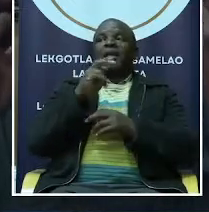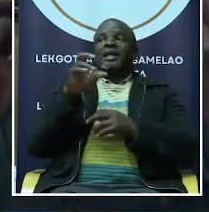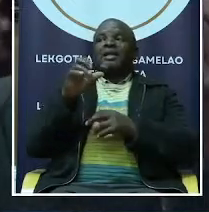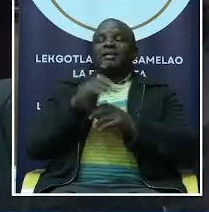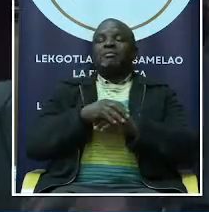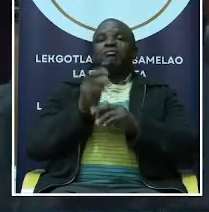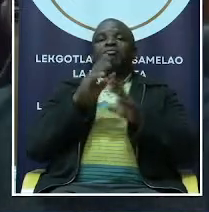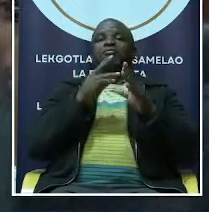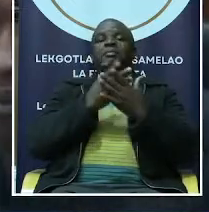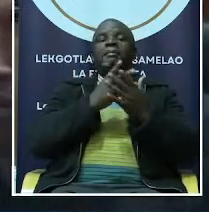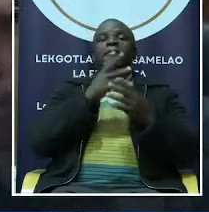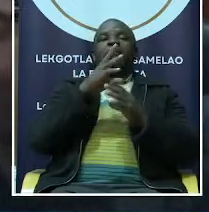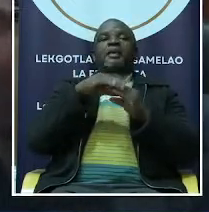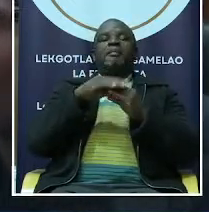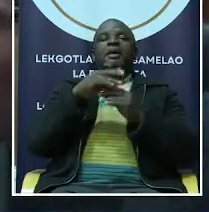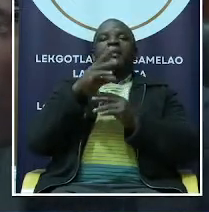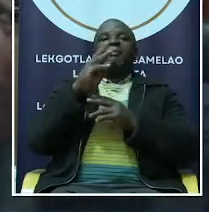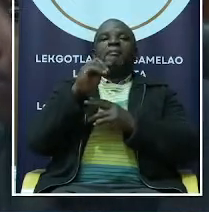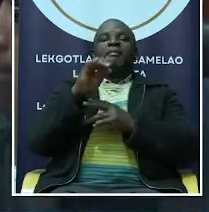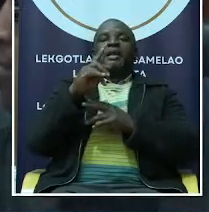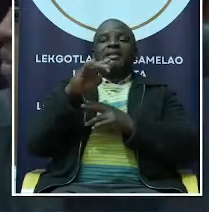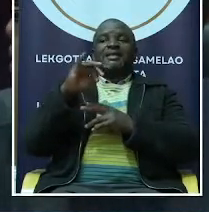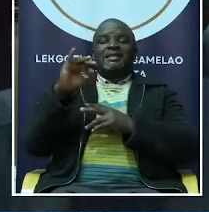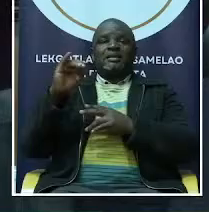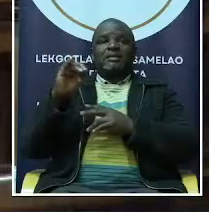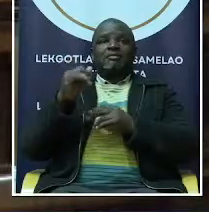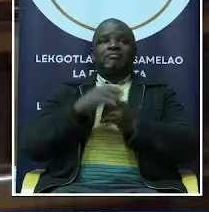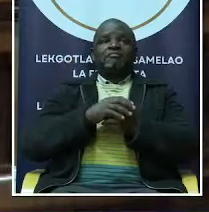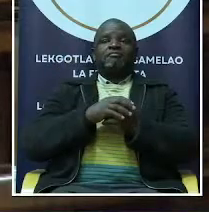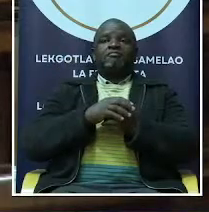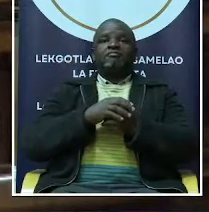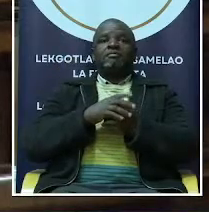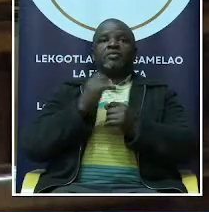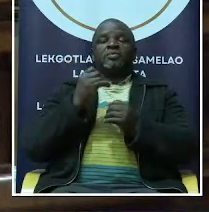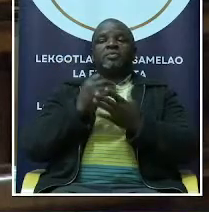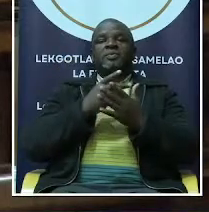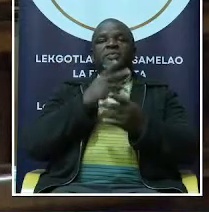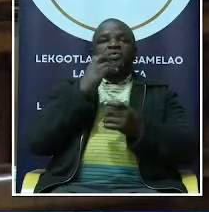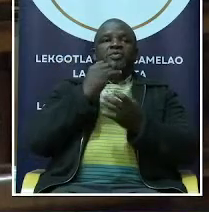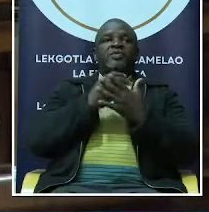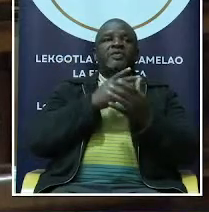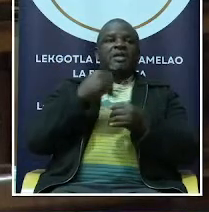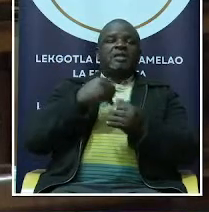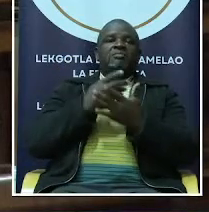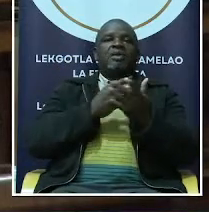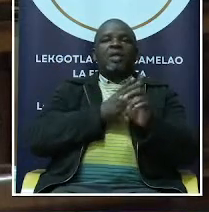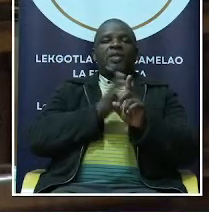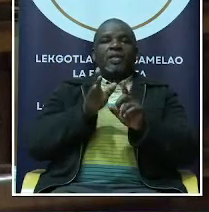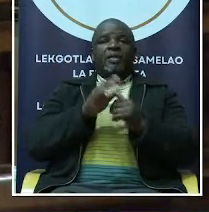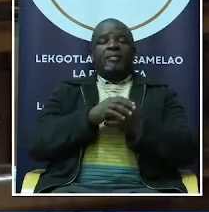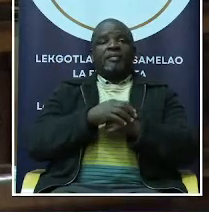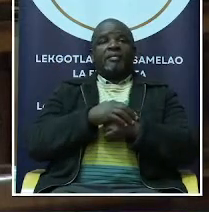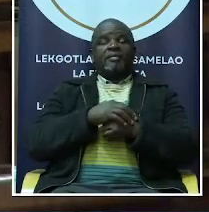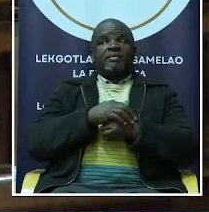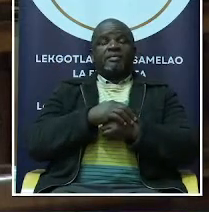Honorable Mandi Kauswan. I'm sorry if I mispronounced your surname.